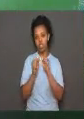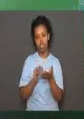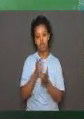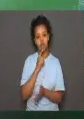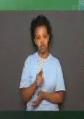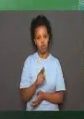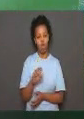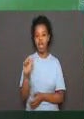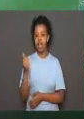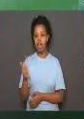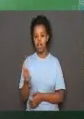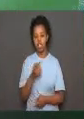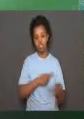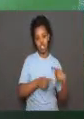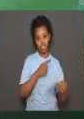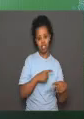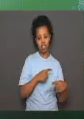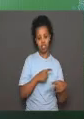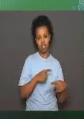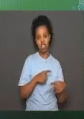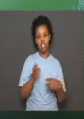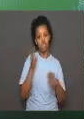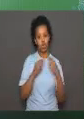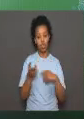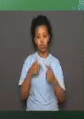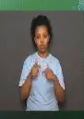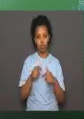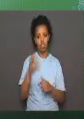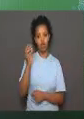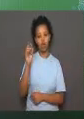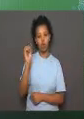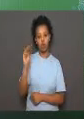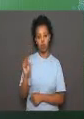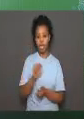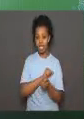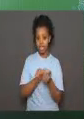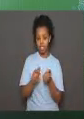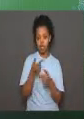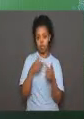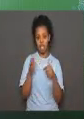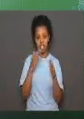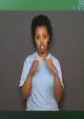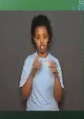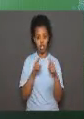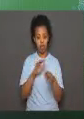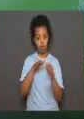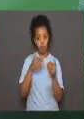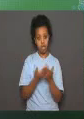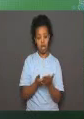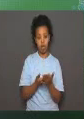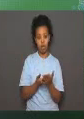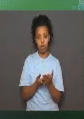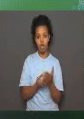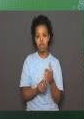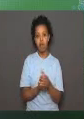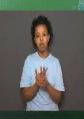Other genetic disorders that result from chromosomal deletion include